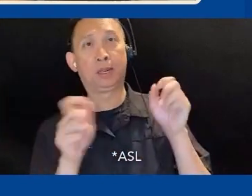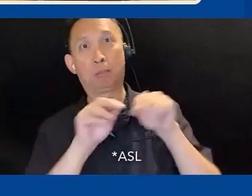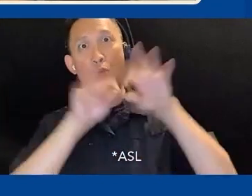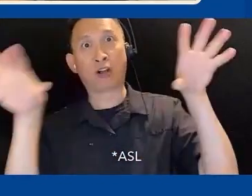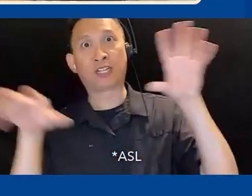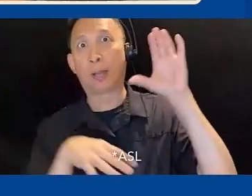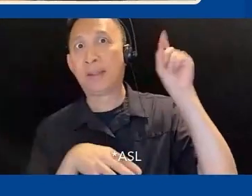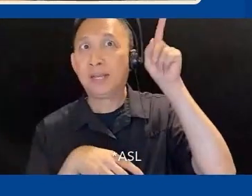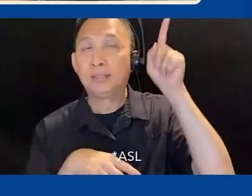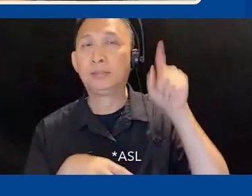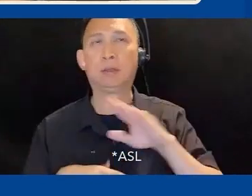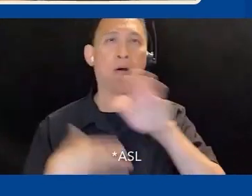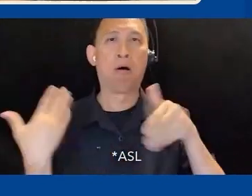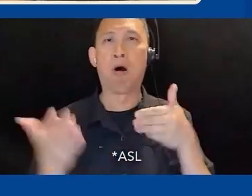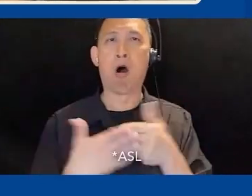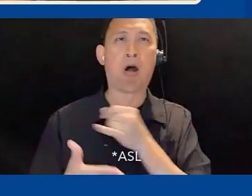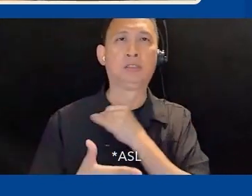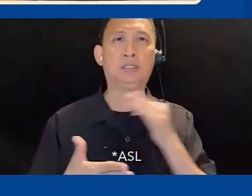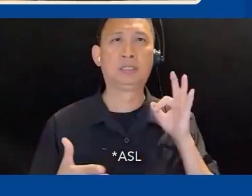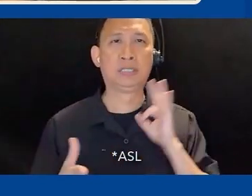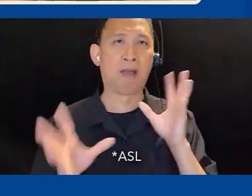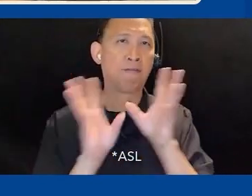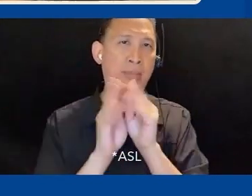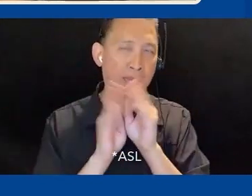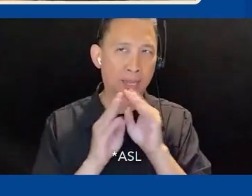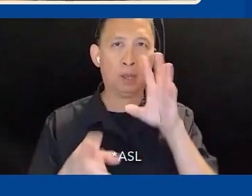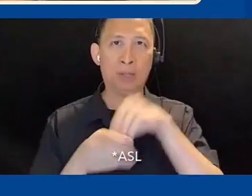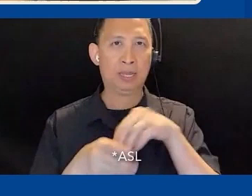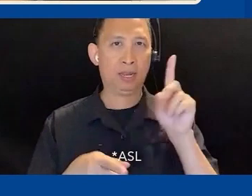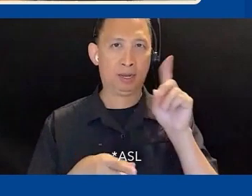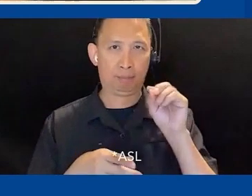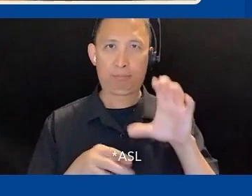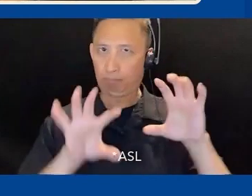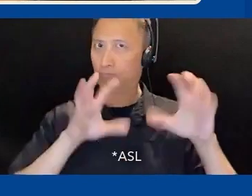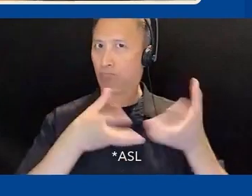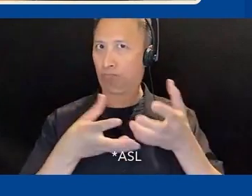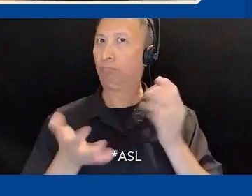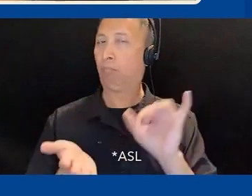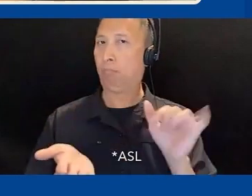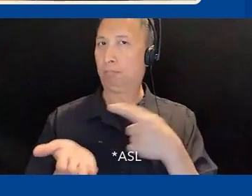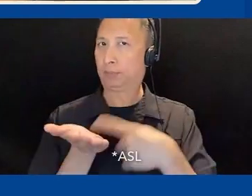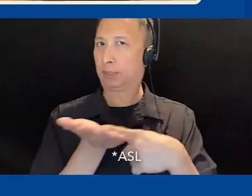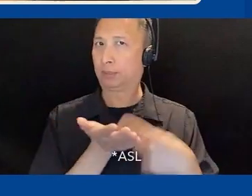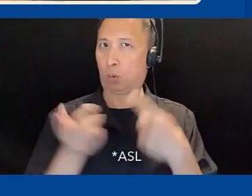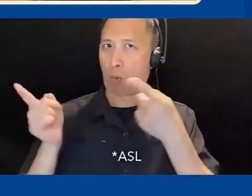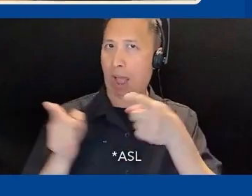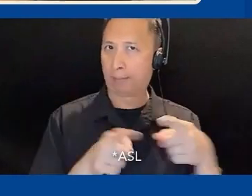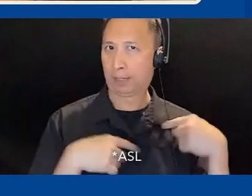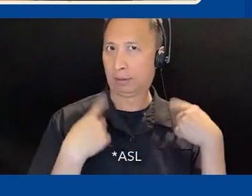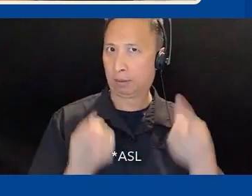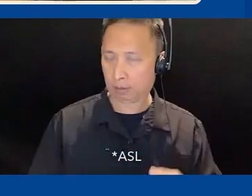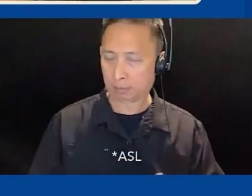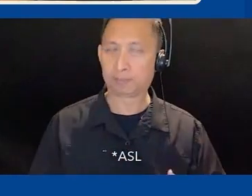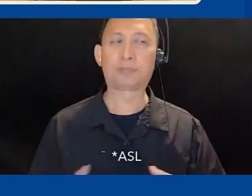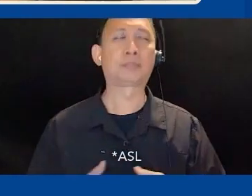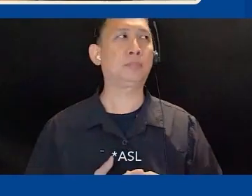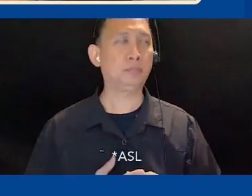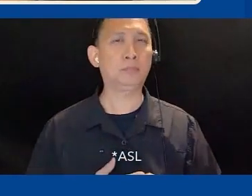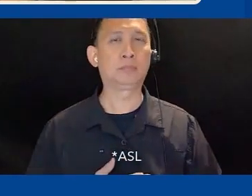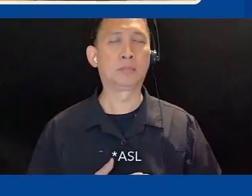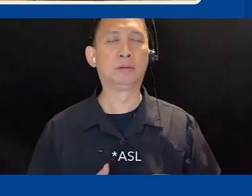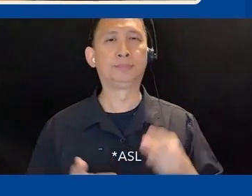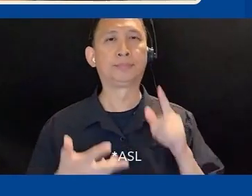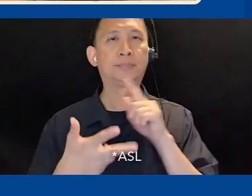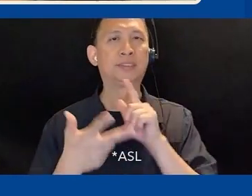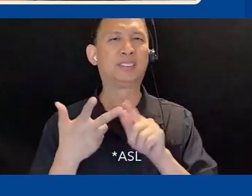or departmental meetings within their documentary groups discussing what was going on. And so I think, you know, going back to Sammy's point